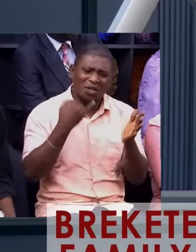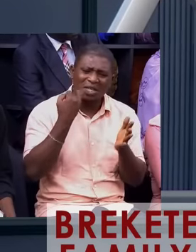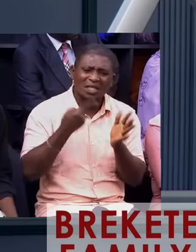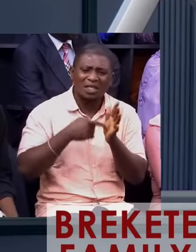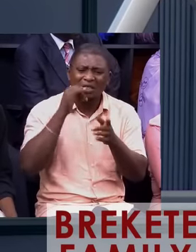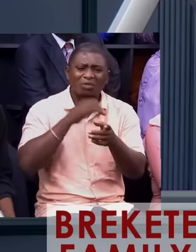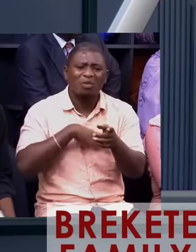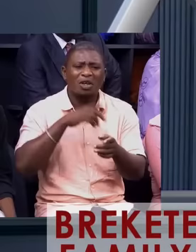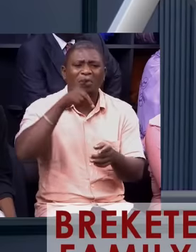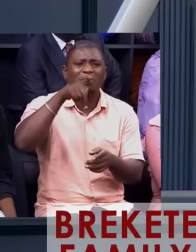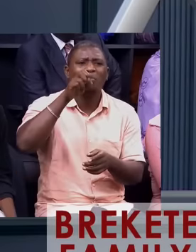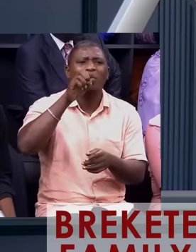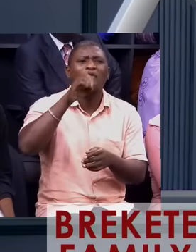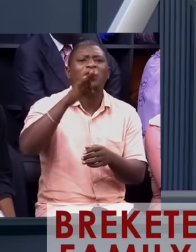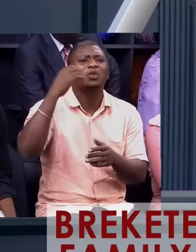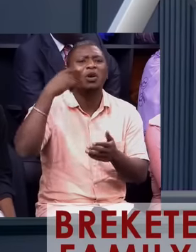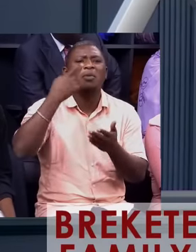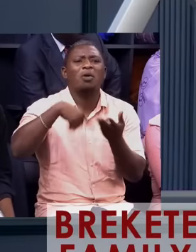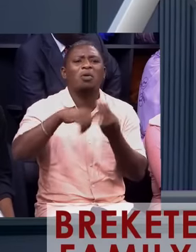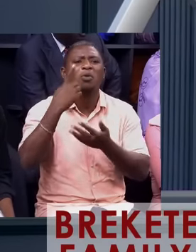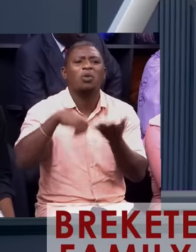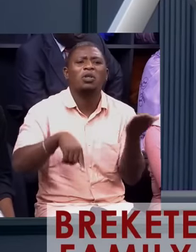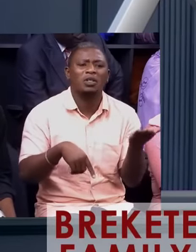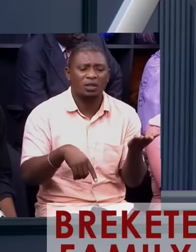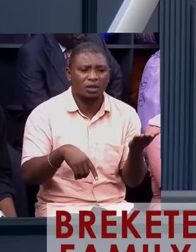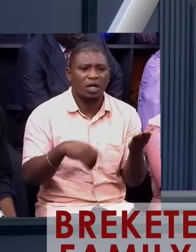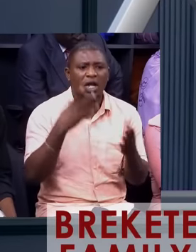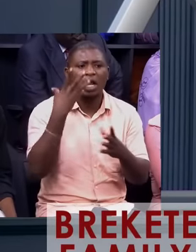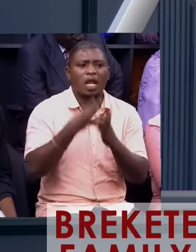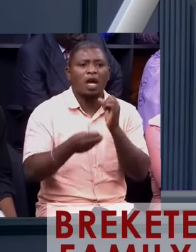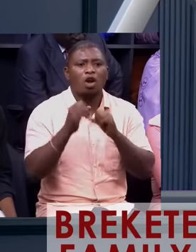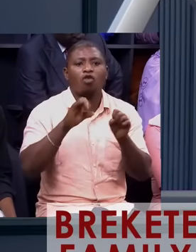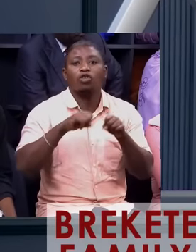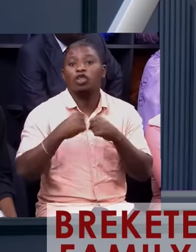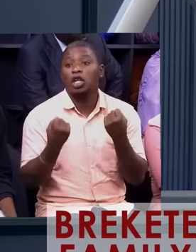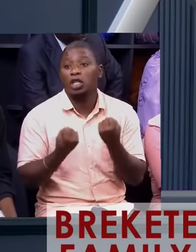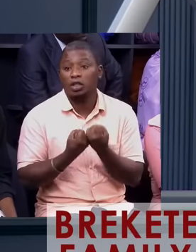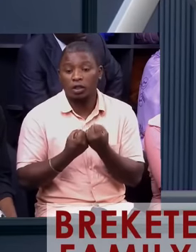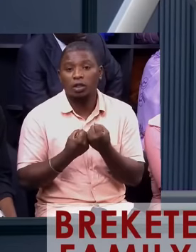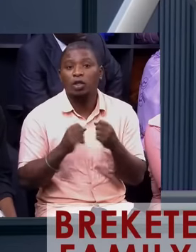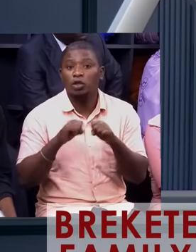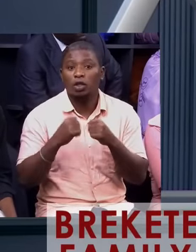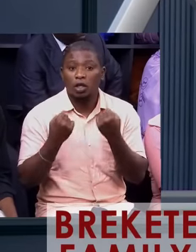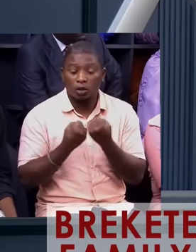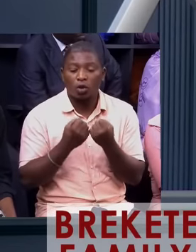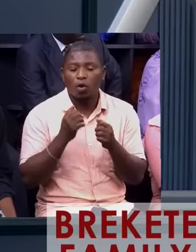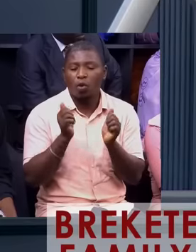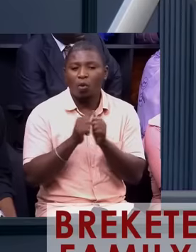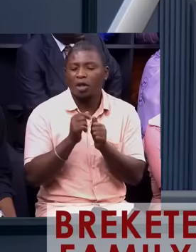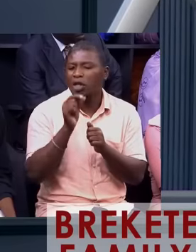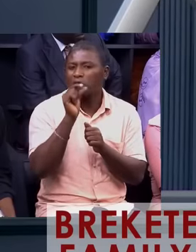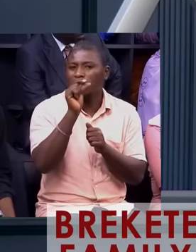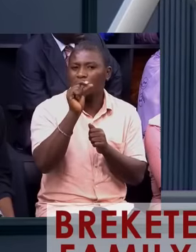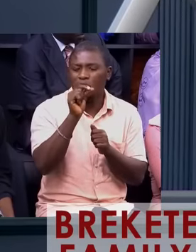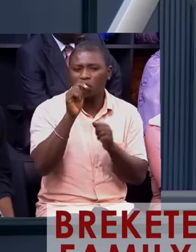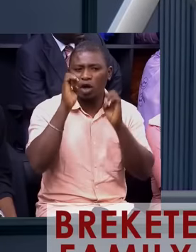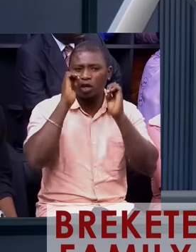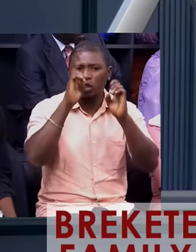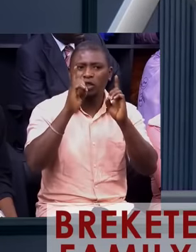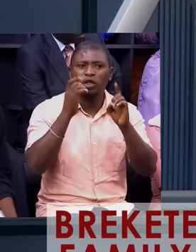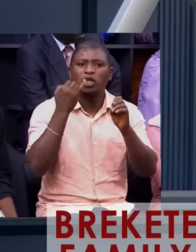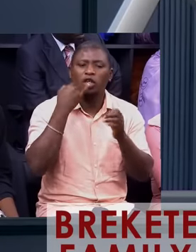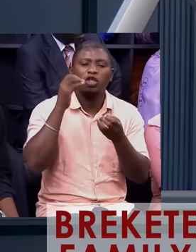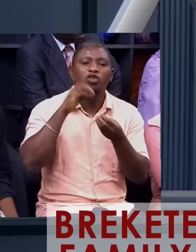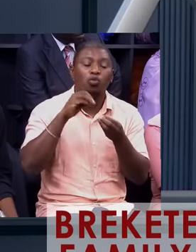about lack of civilization civilization with little education is more important than